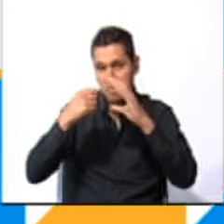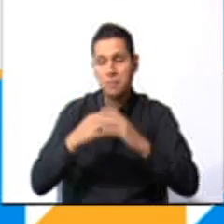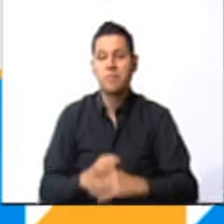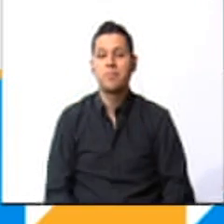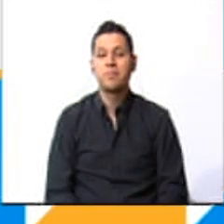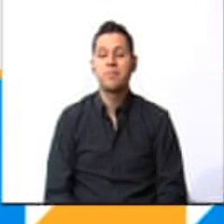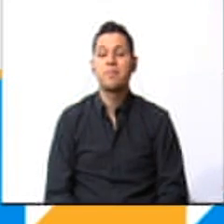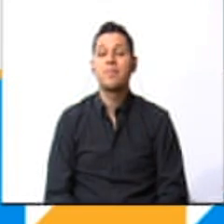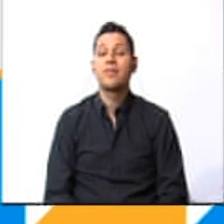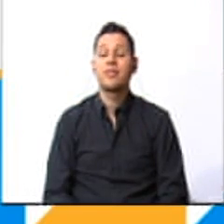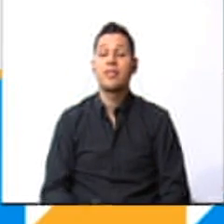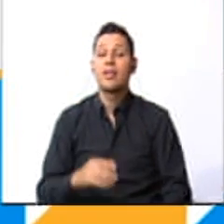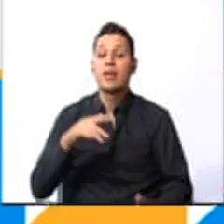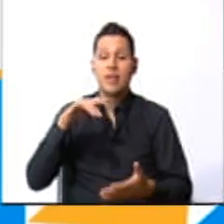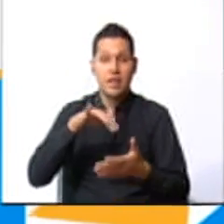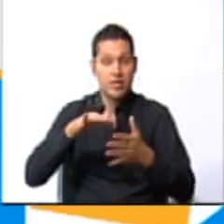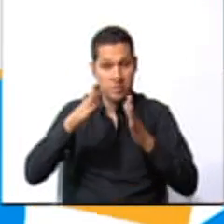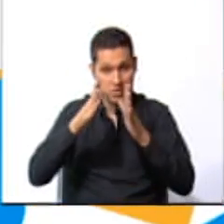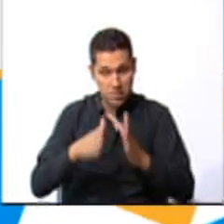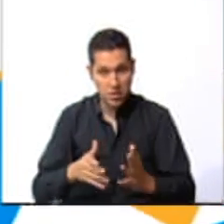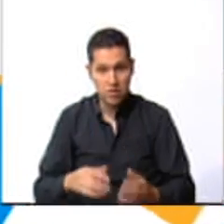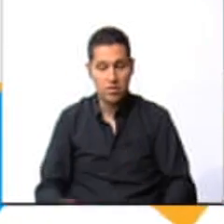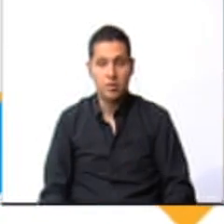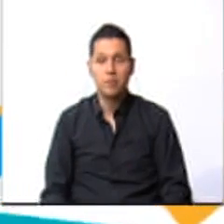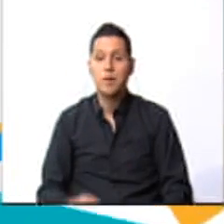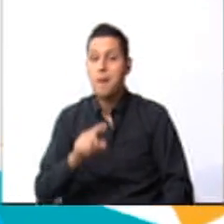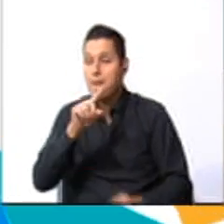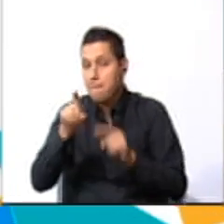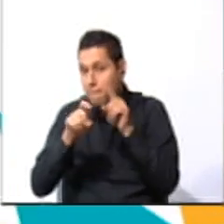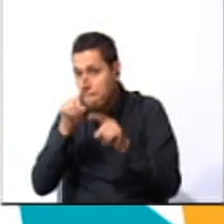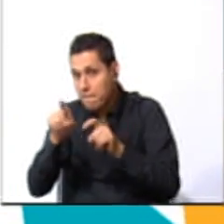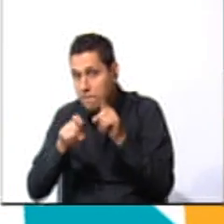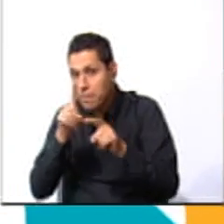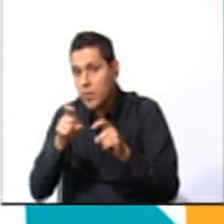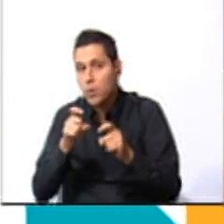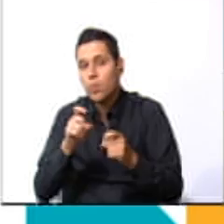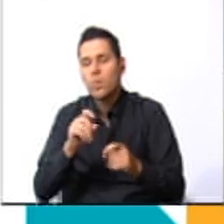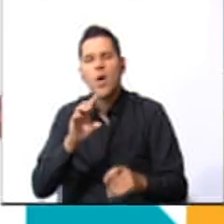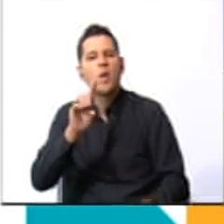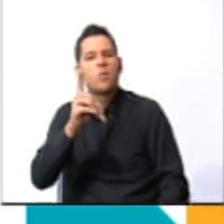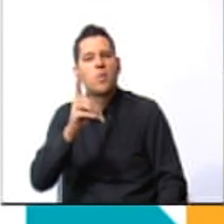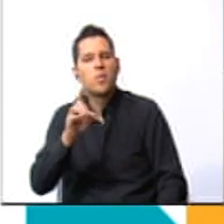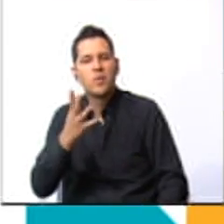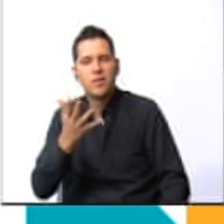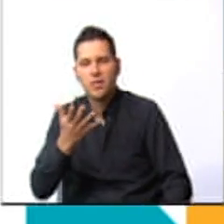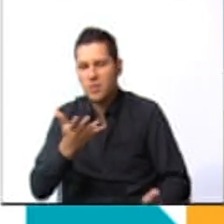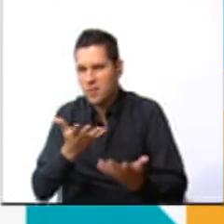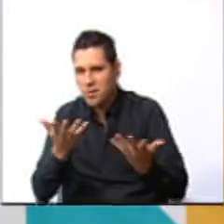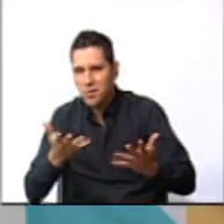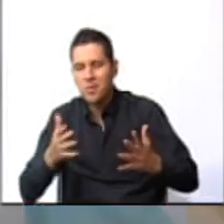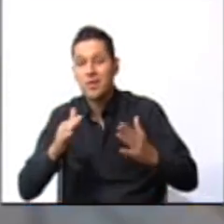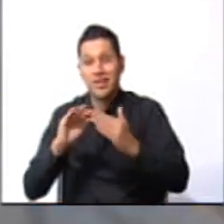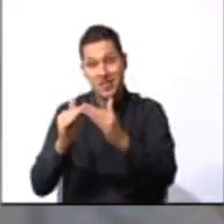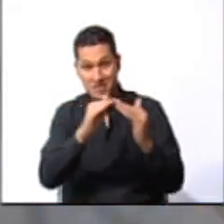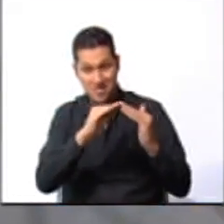students. They are going to show us their neighborhood. Let's go.